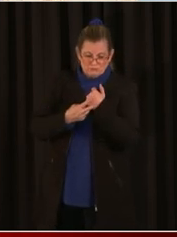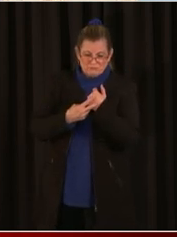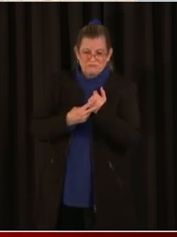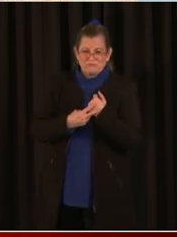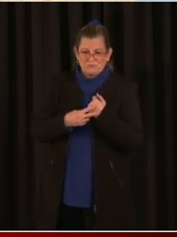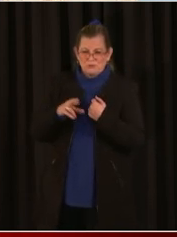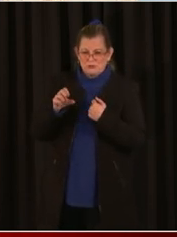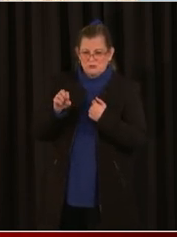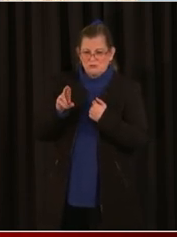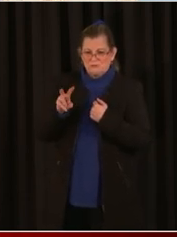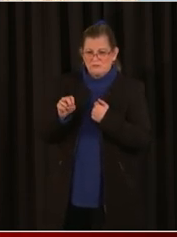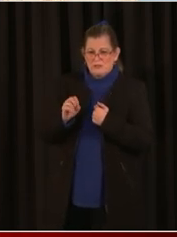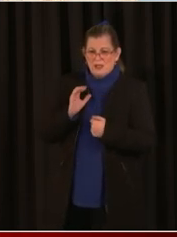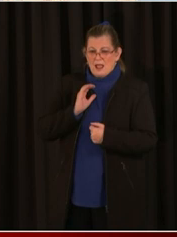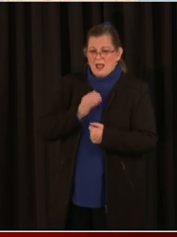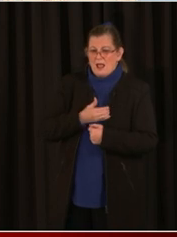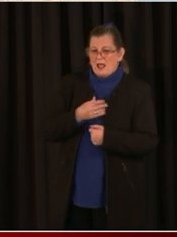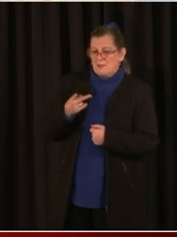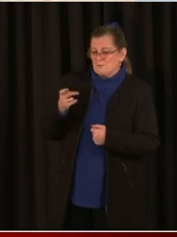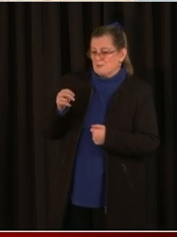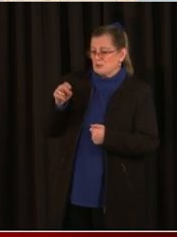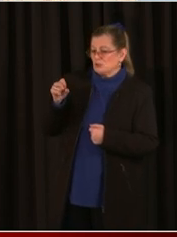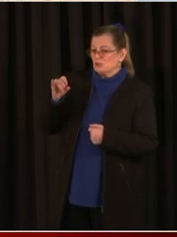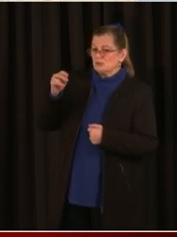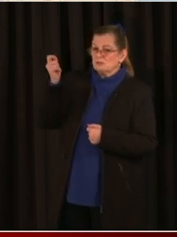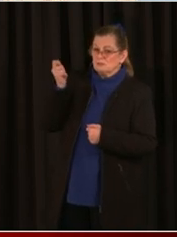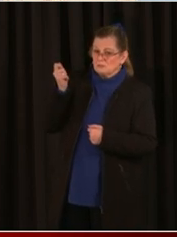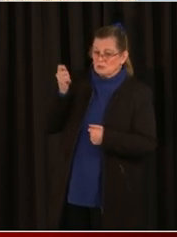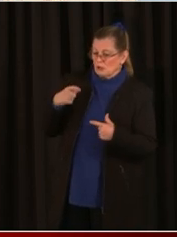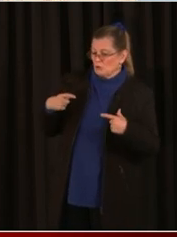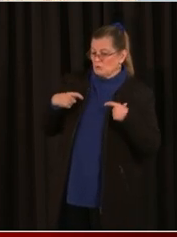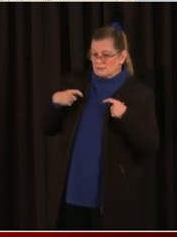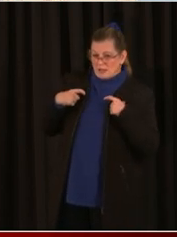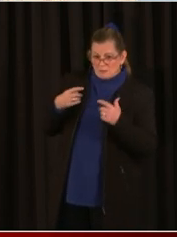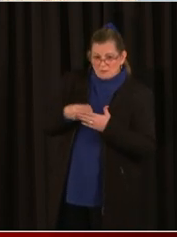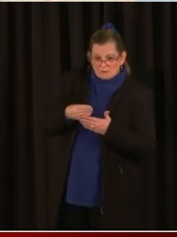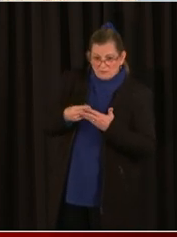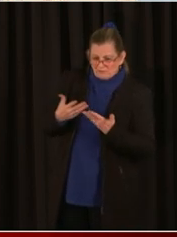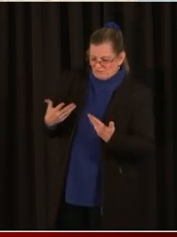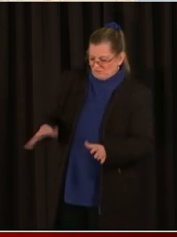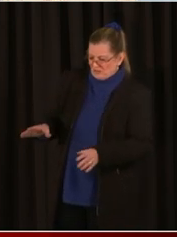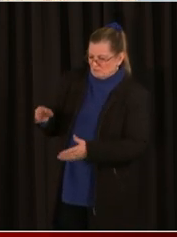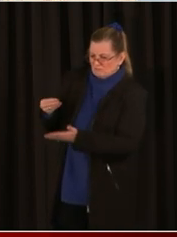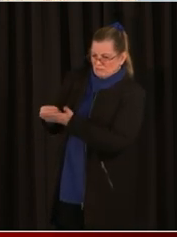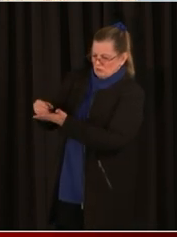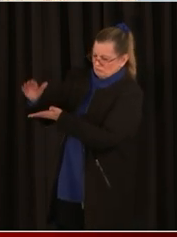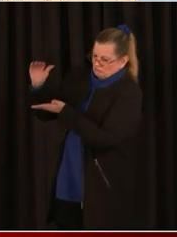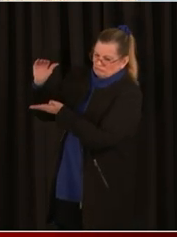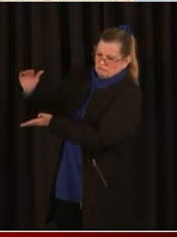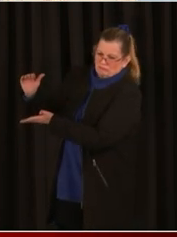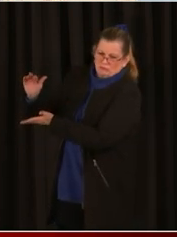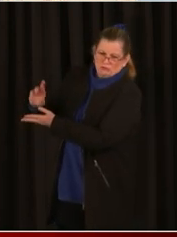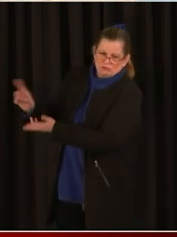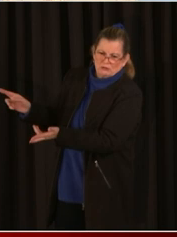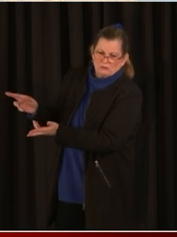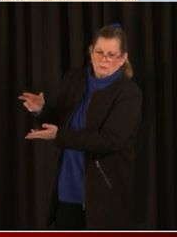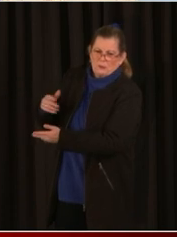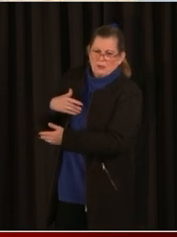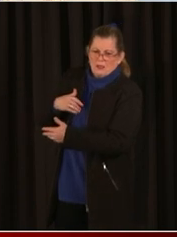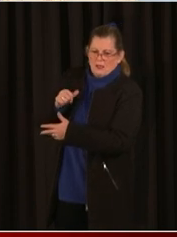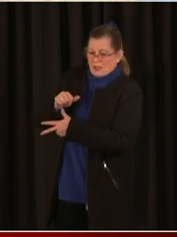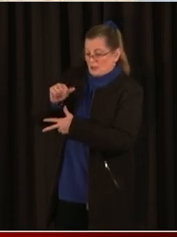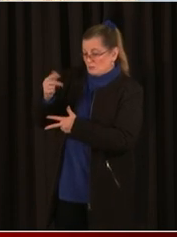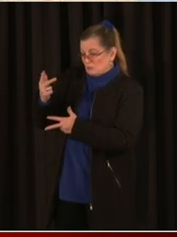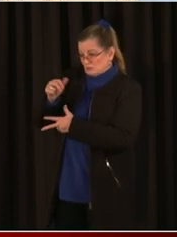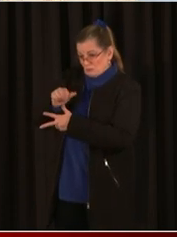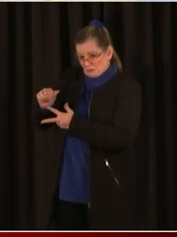retiree health care funds remain fully funded. We have a AAA bond rating. We're going